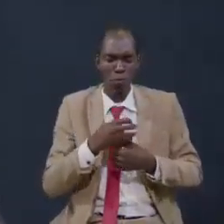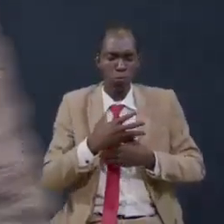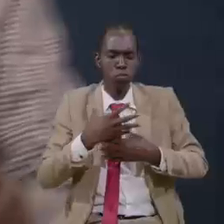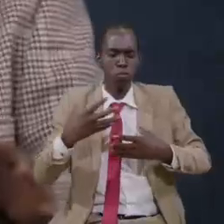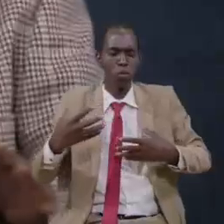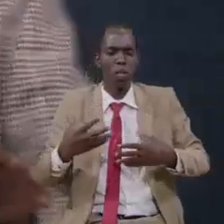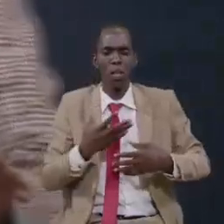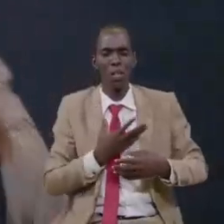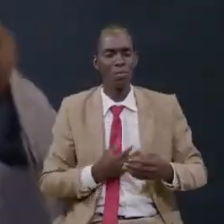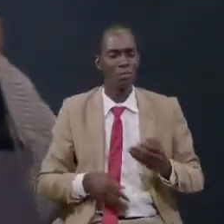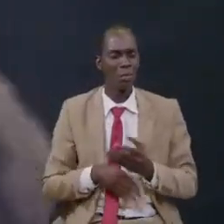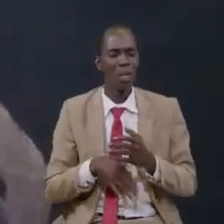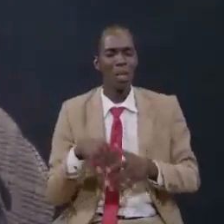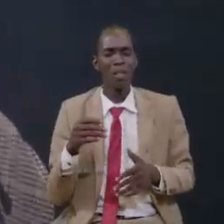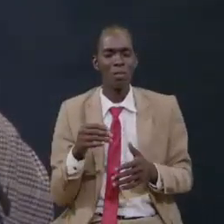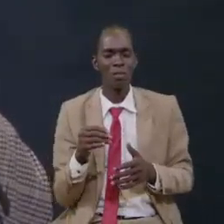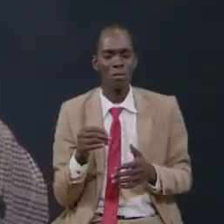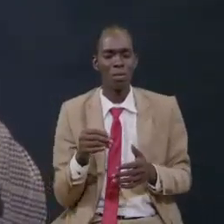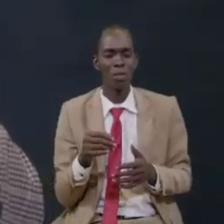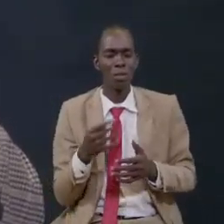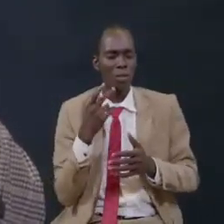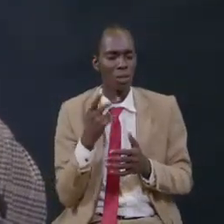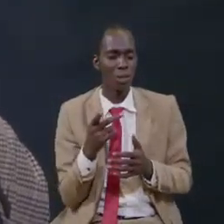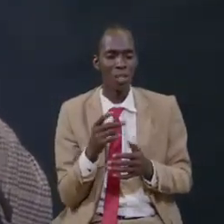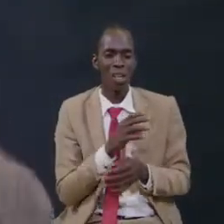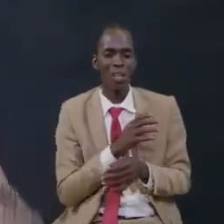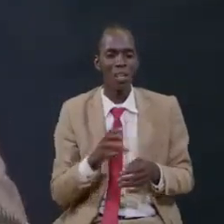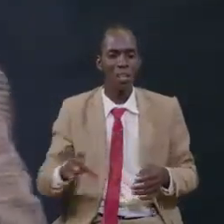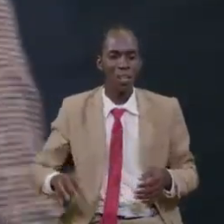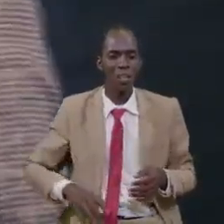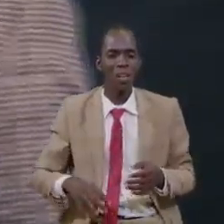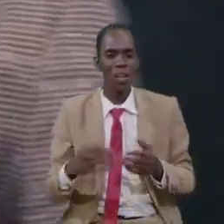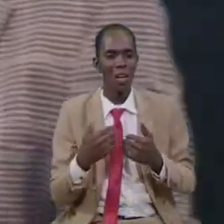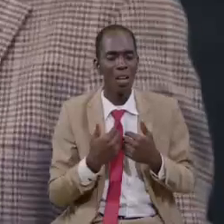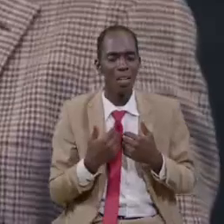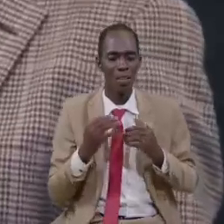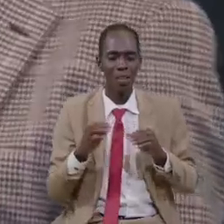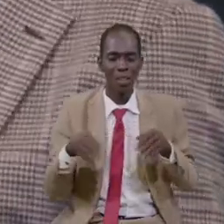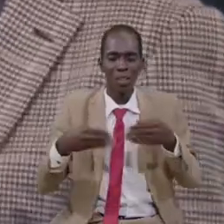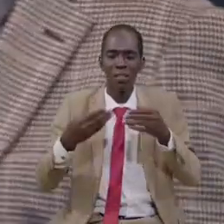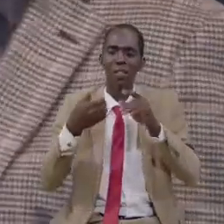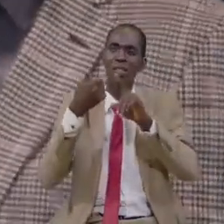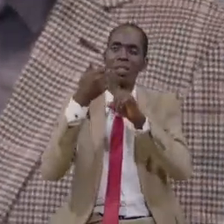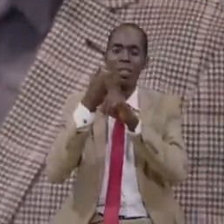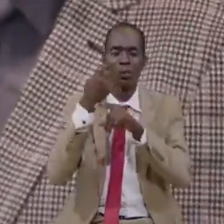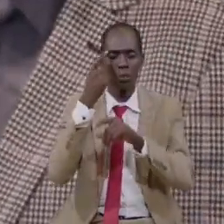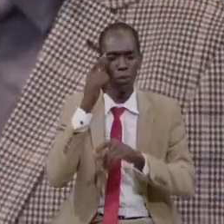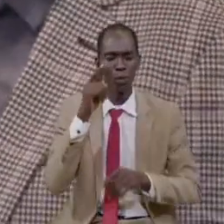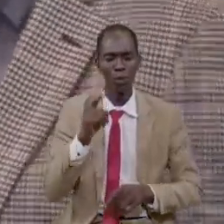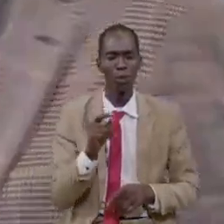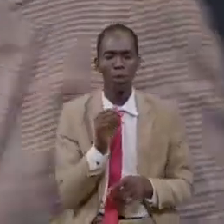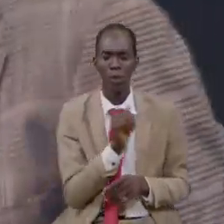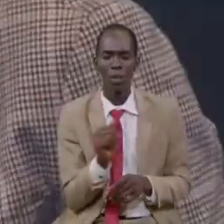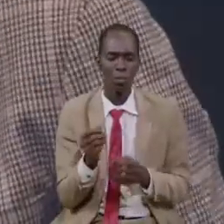That's tonight he wants to do, because Christ had given himself for you, a ransom for your soul,